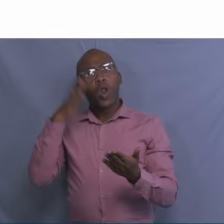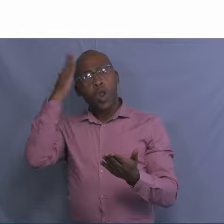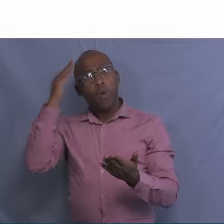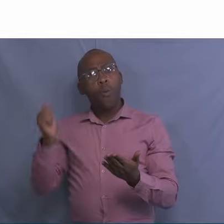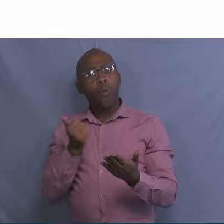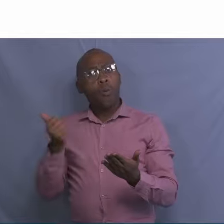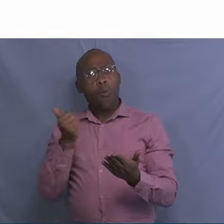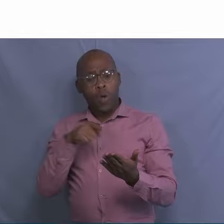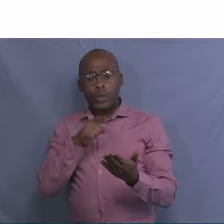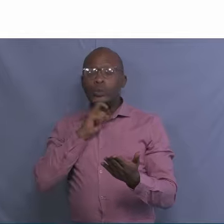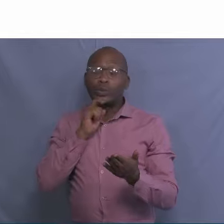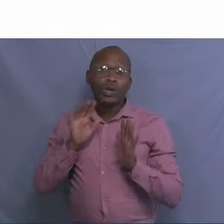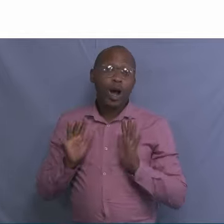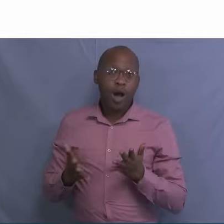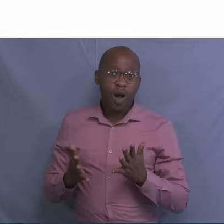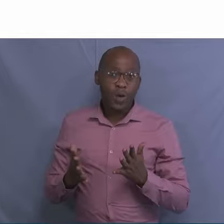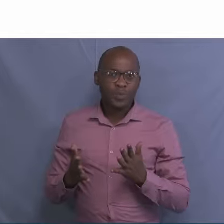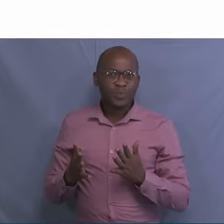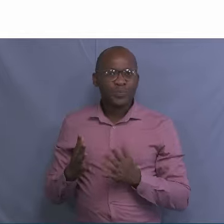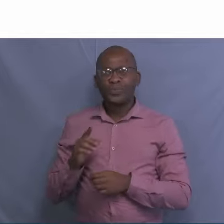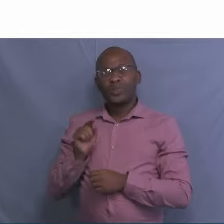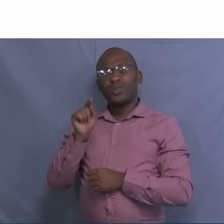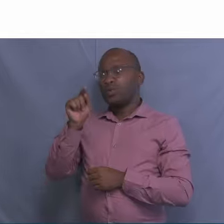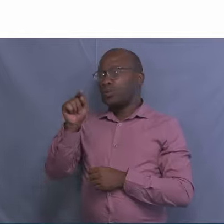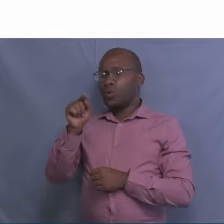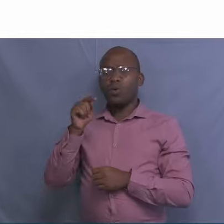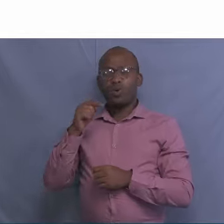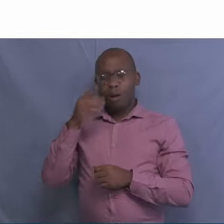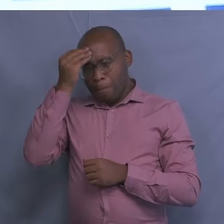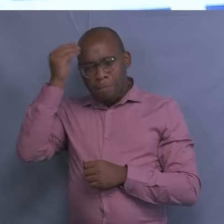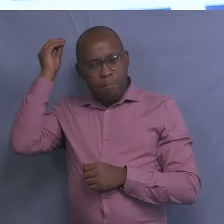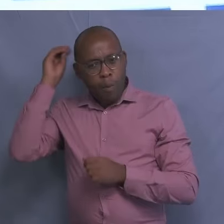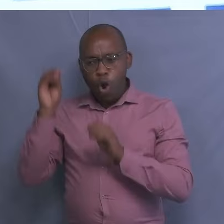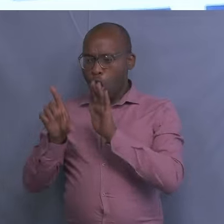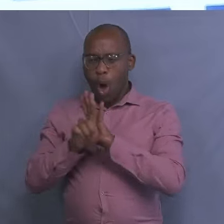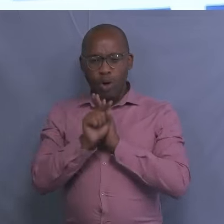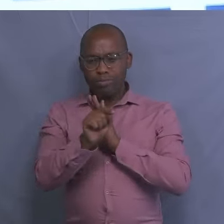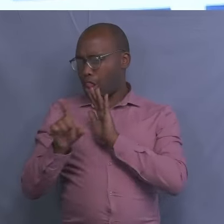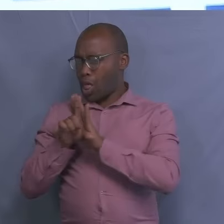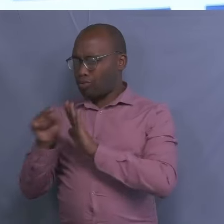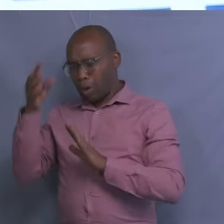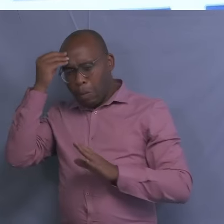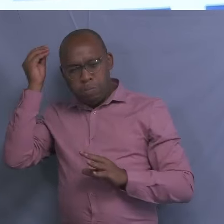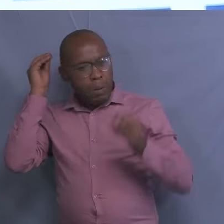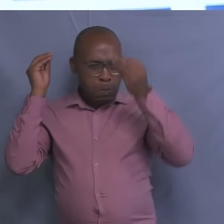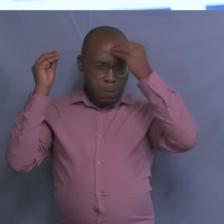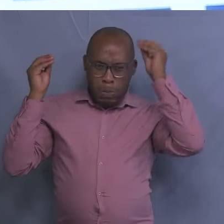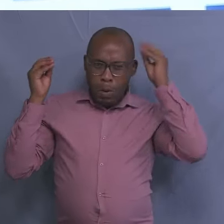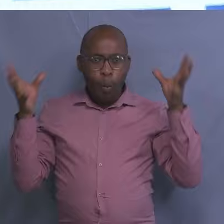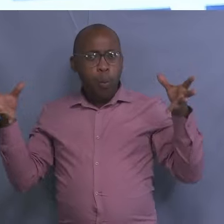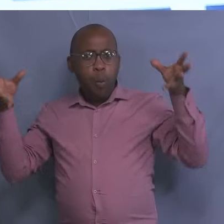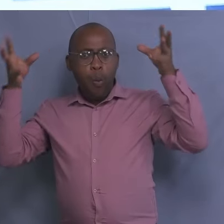learners are not required to memorize any legislation. So, when we do conditions of